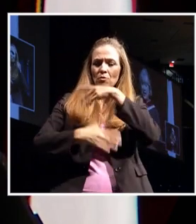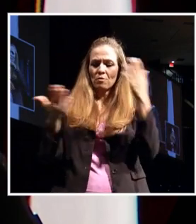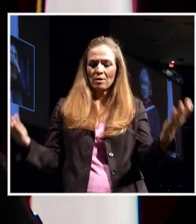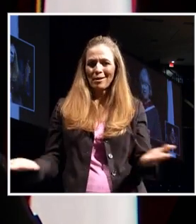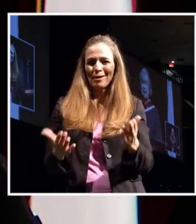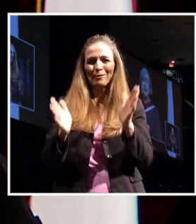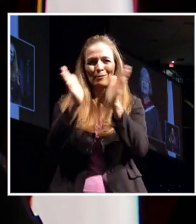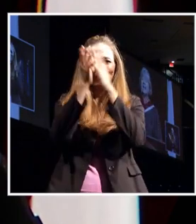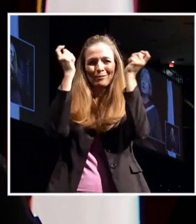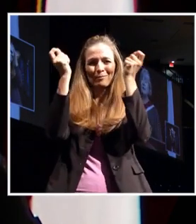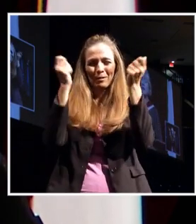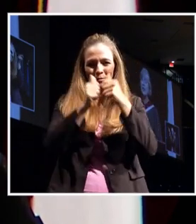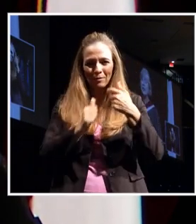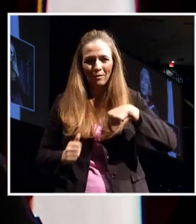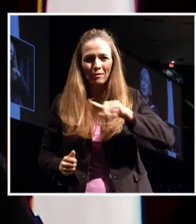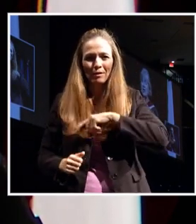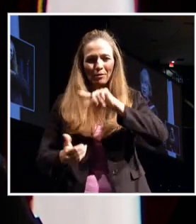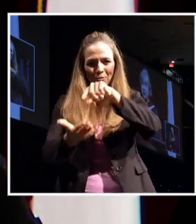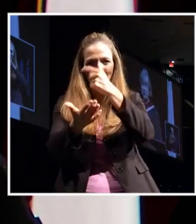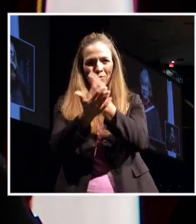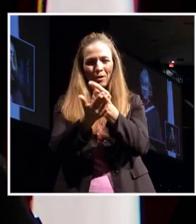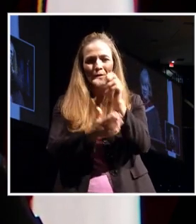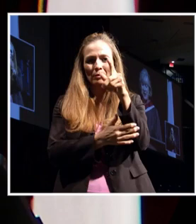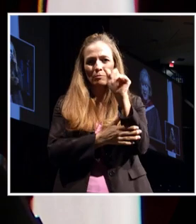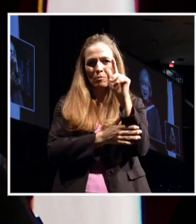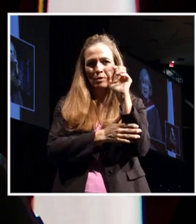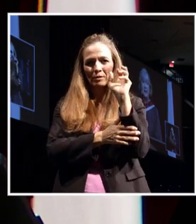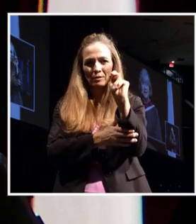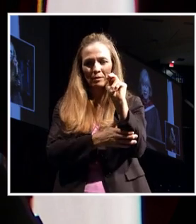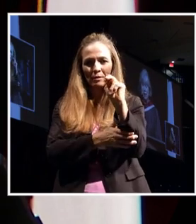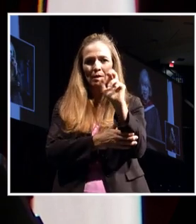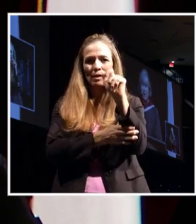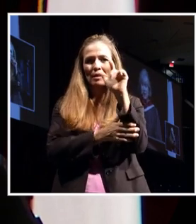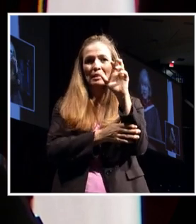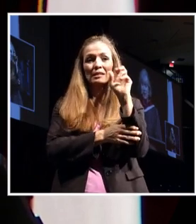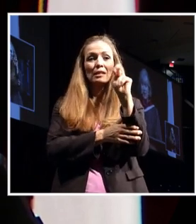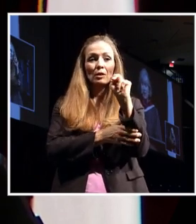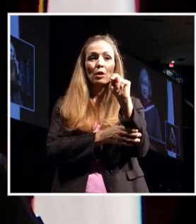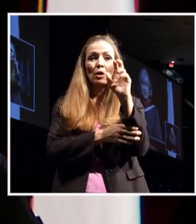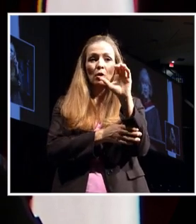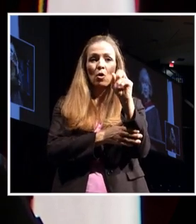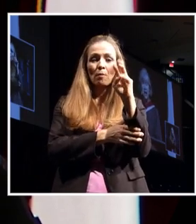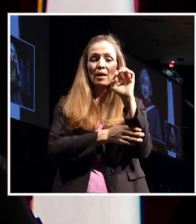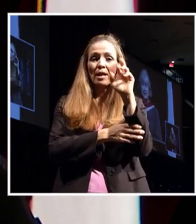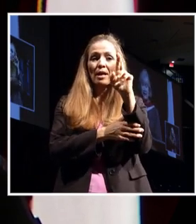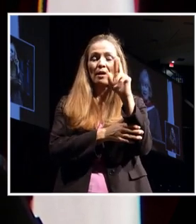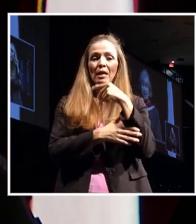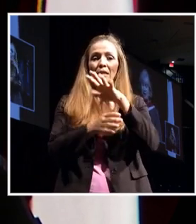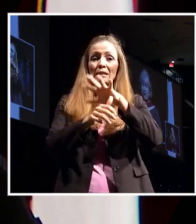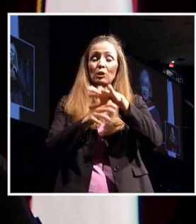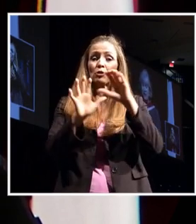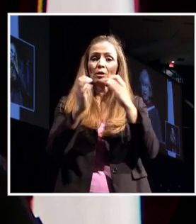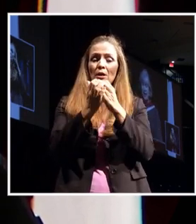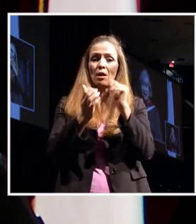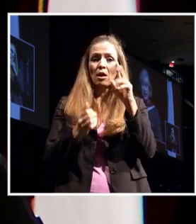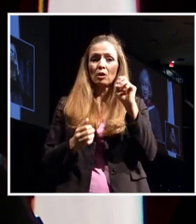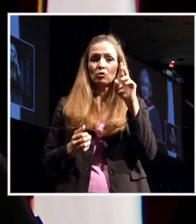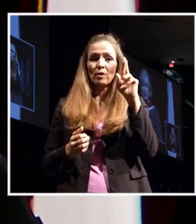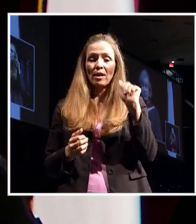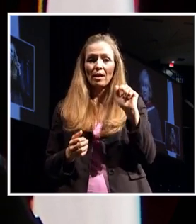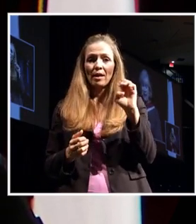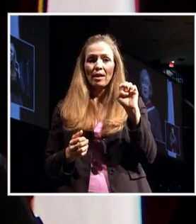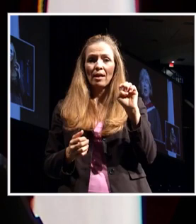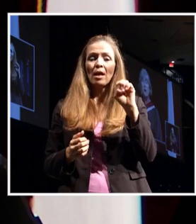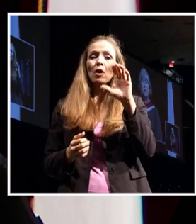to celebrate with us as we graduate our Spartans. Alyssa Cormier, president of the senior class, and daughter of Andre and